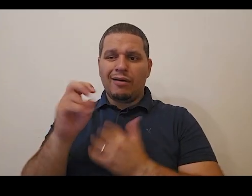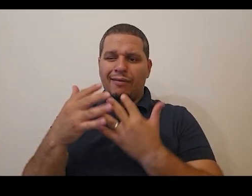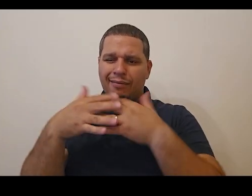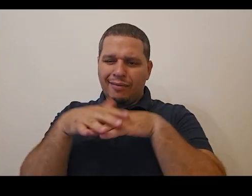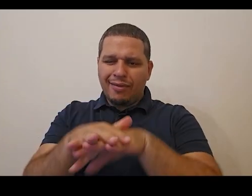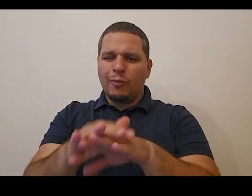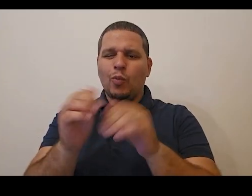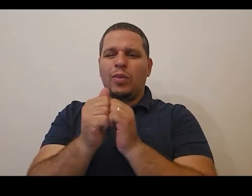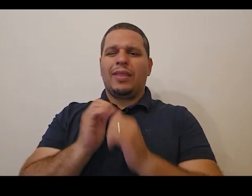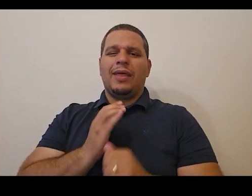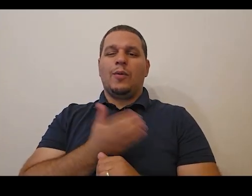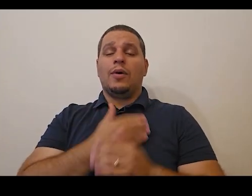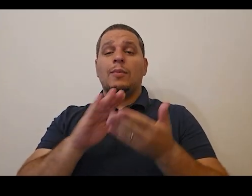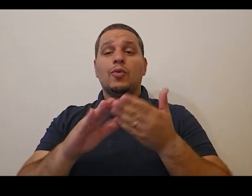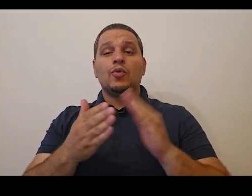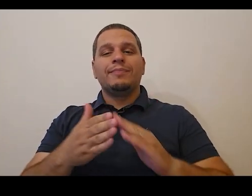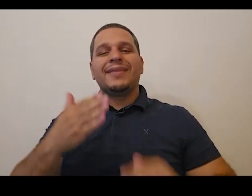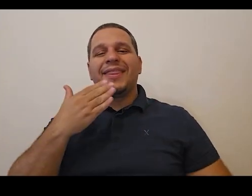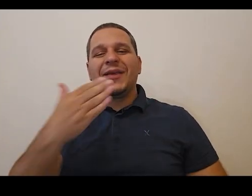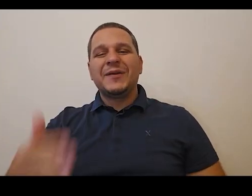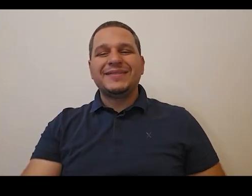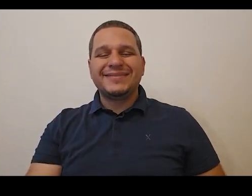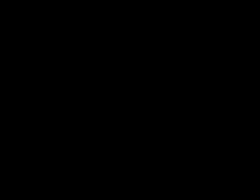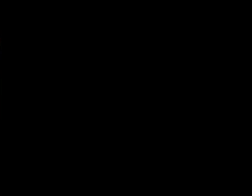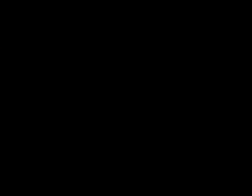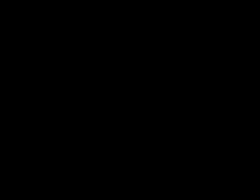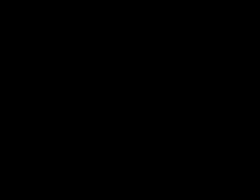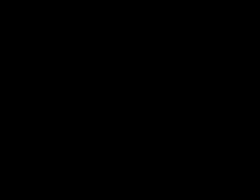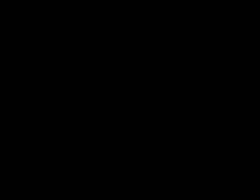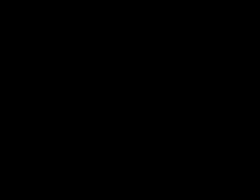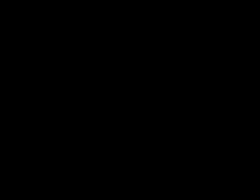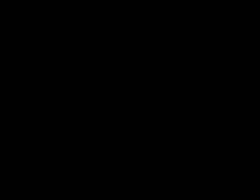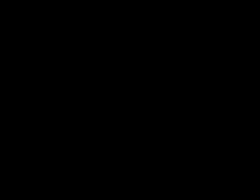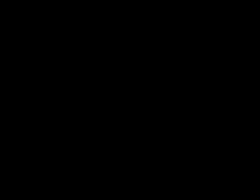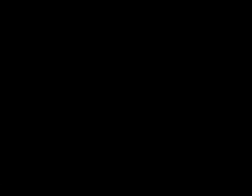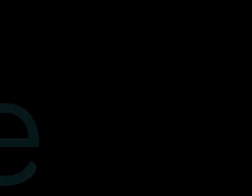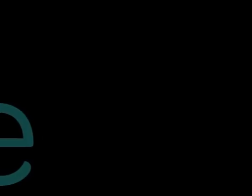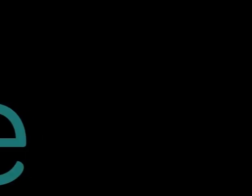woven into our community. Thank you.